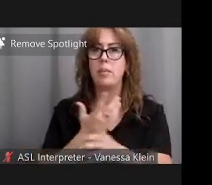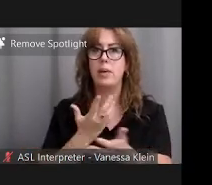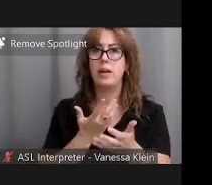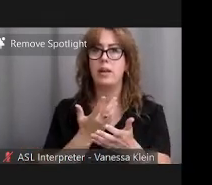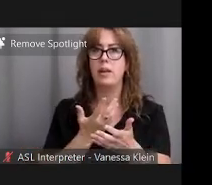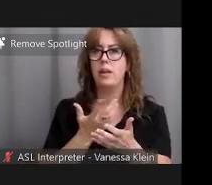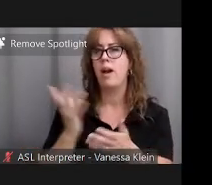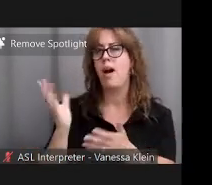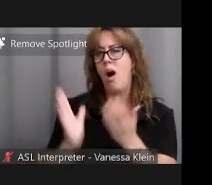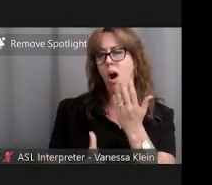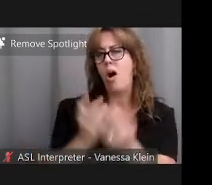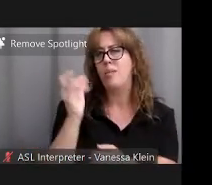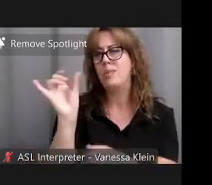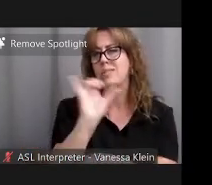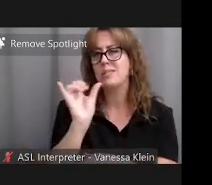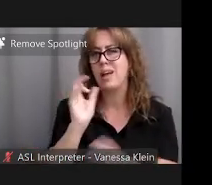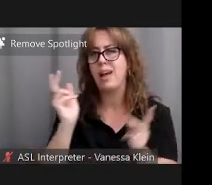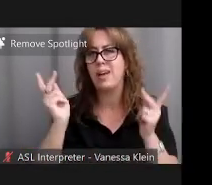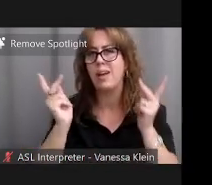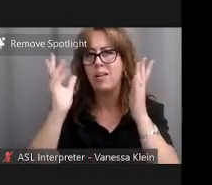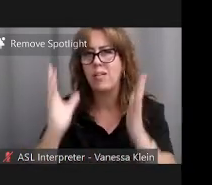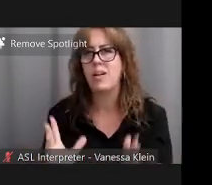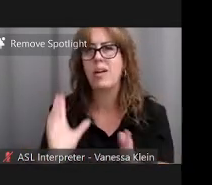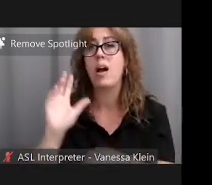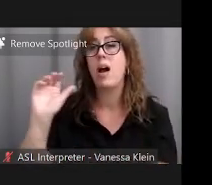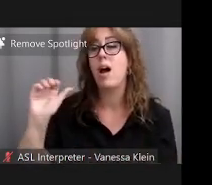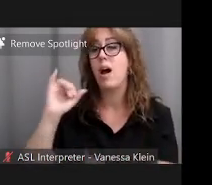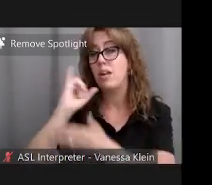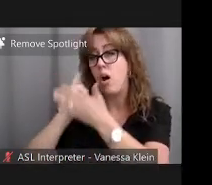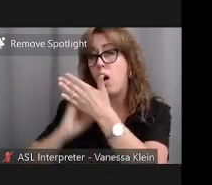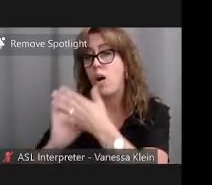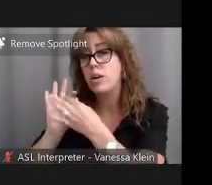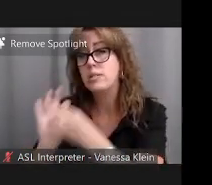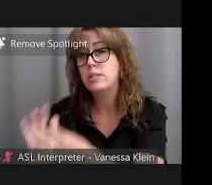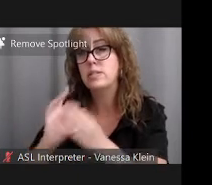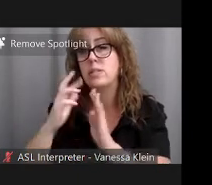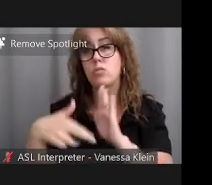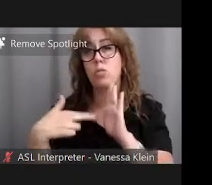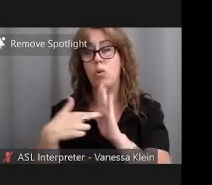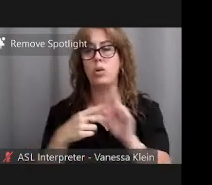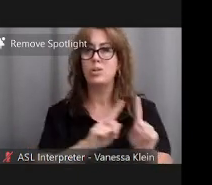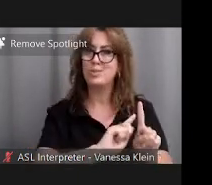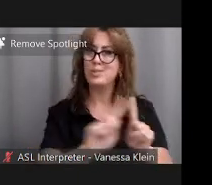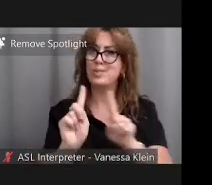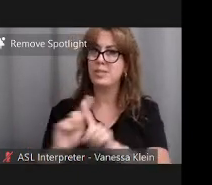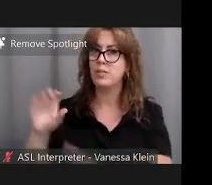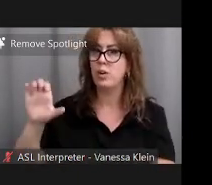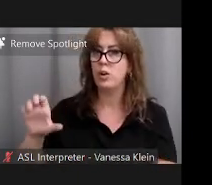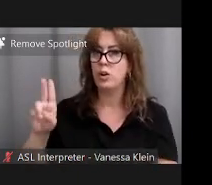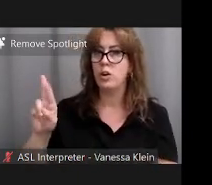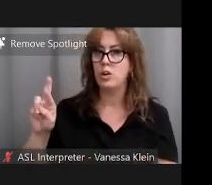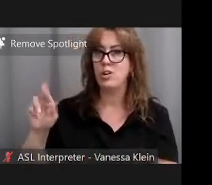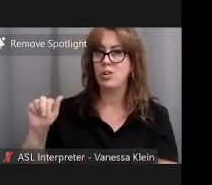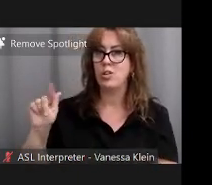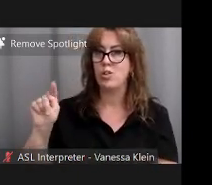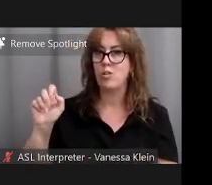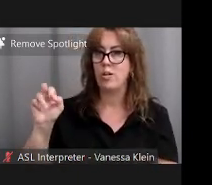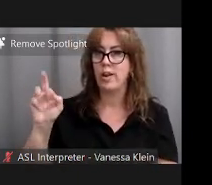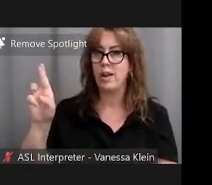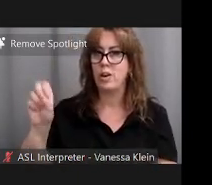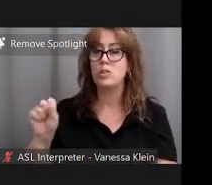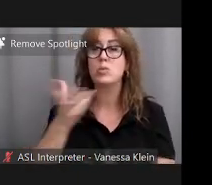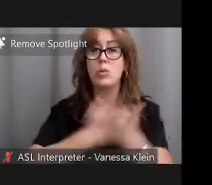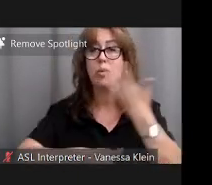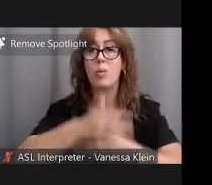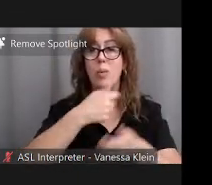role, an artist in residence role as well. So these curators were spending a good amount of time with us,